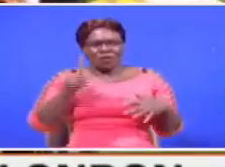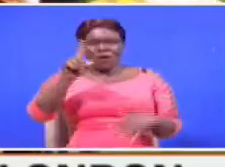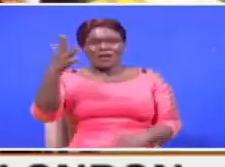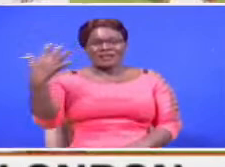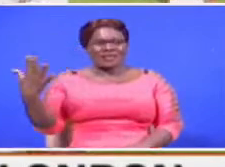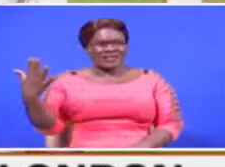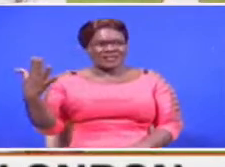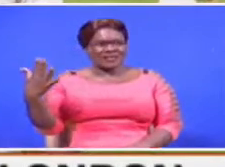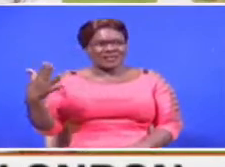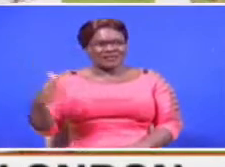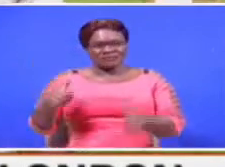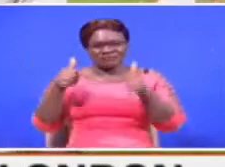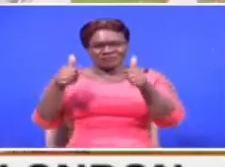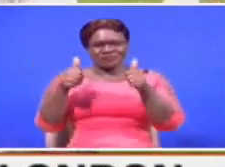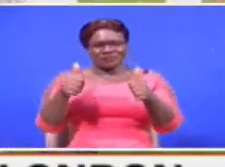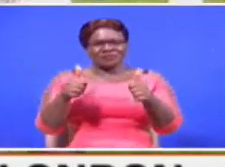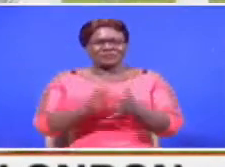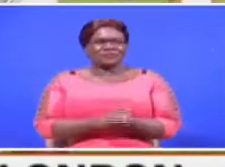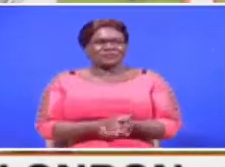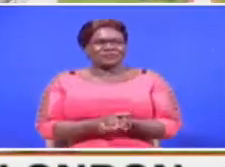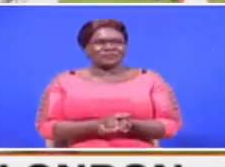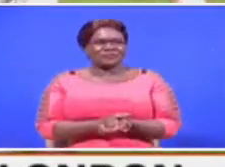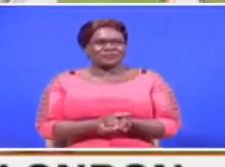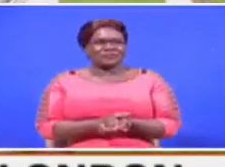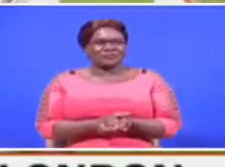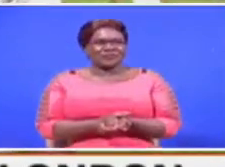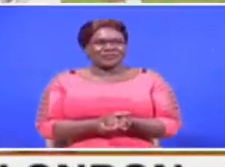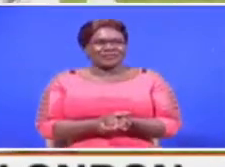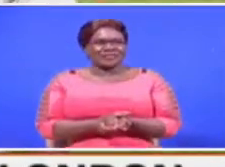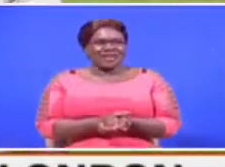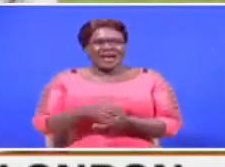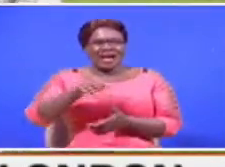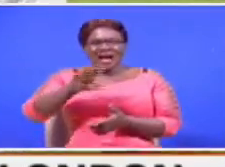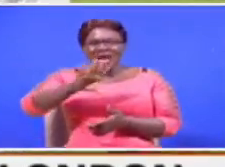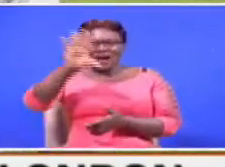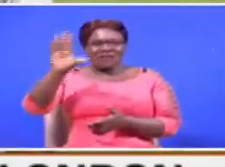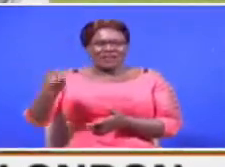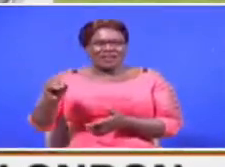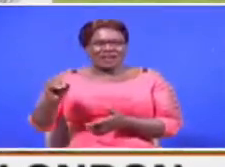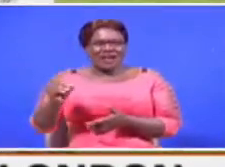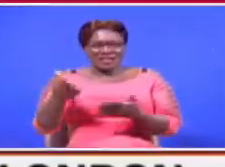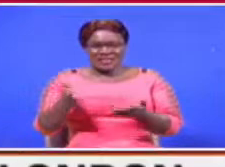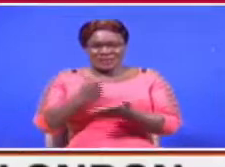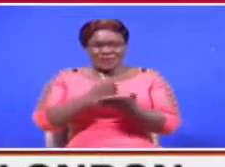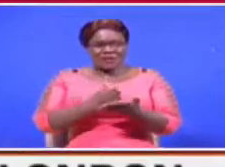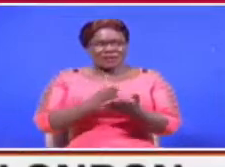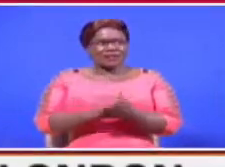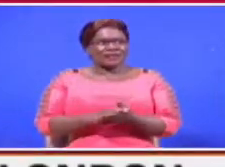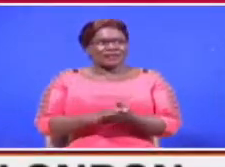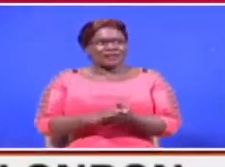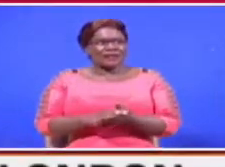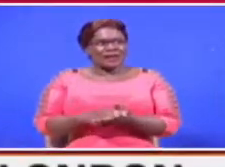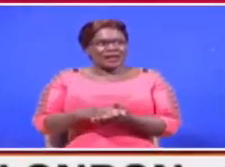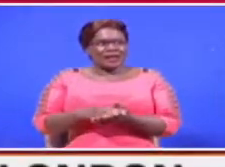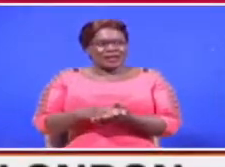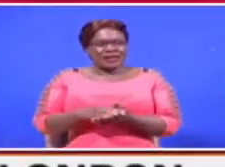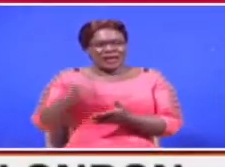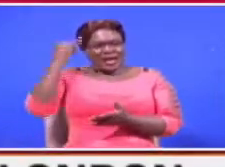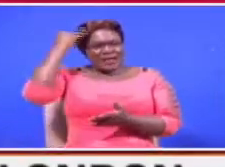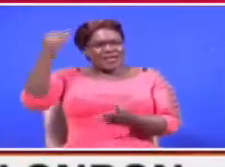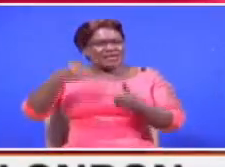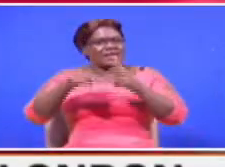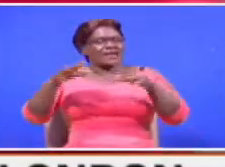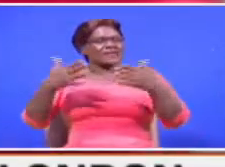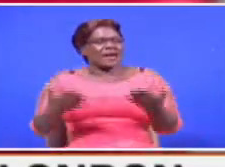thing, kudos to the organizers. There's rarely anything African in this part of town. The brains behind this